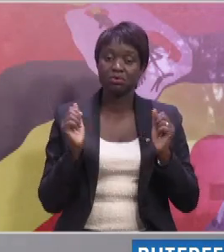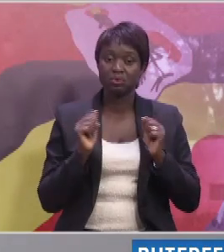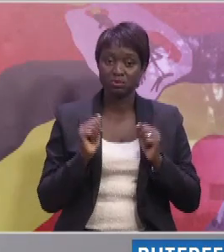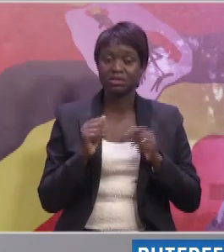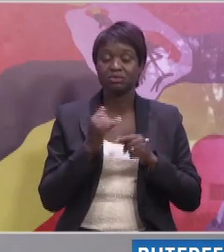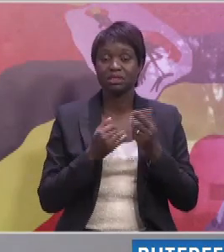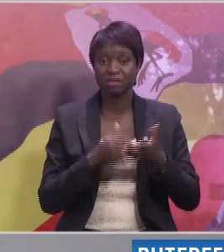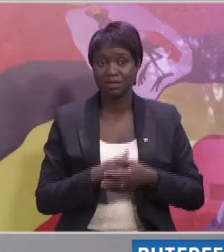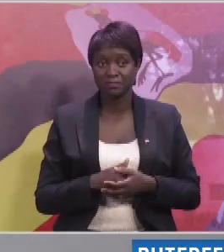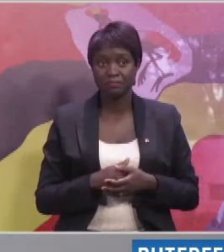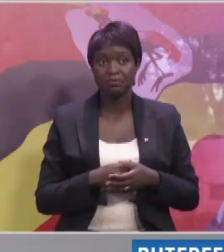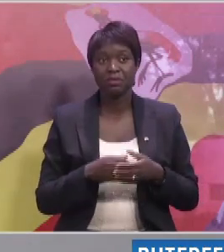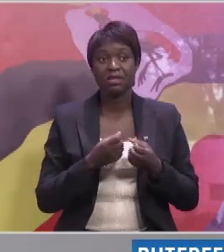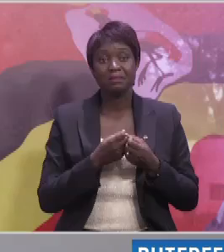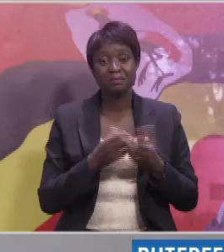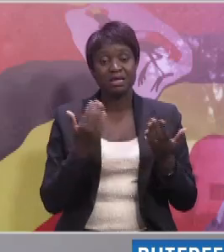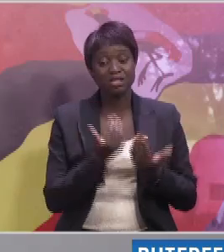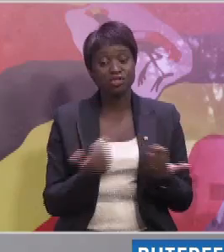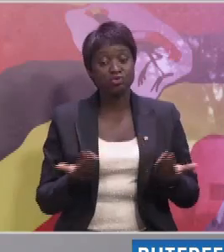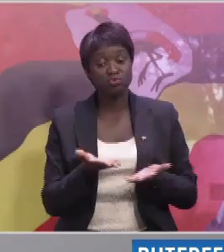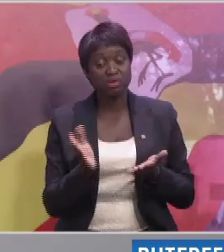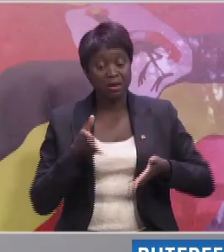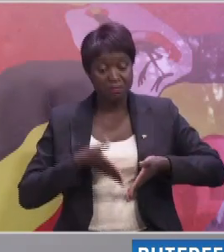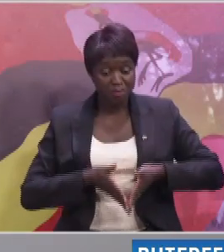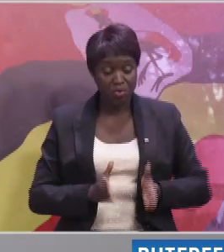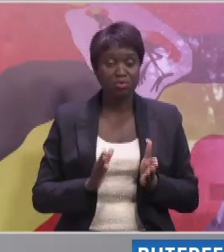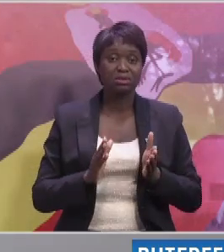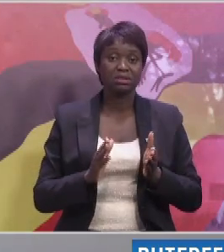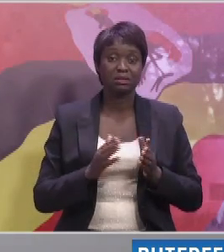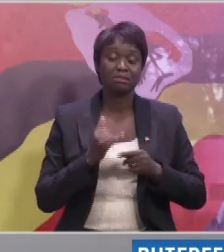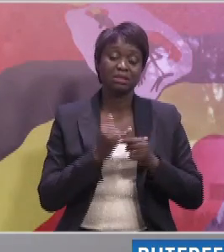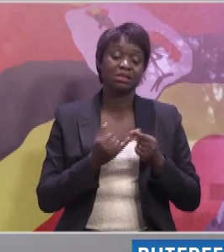have many children born with the virus.